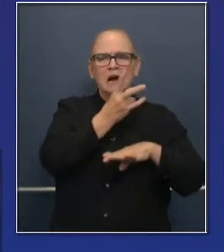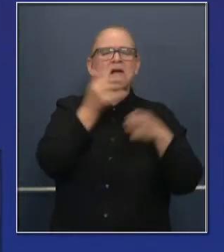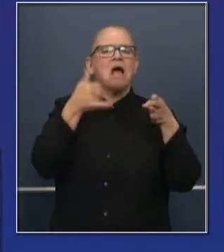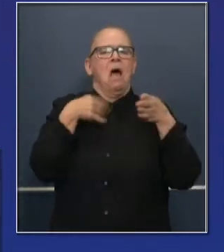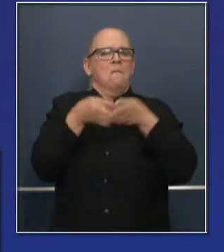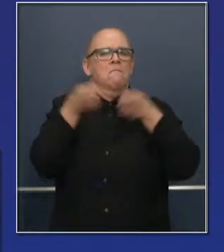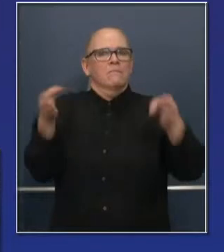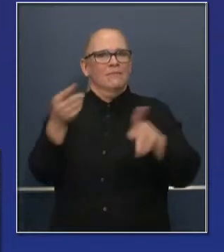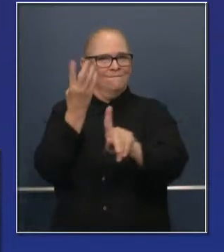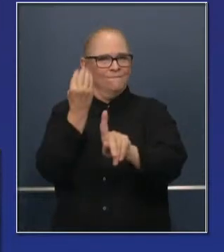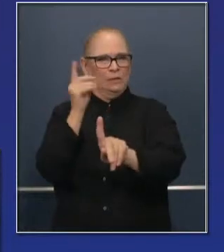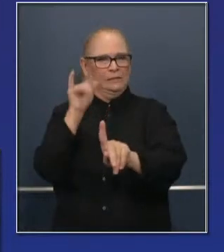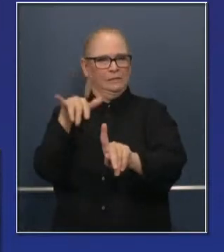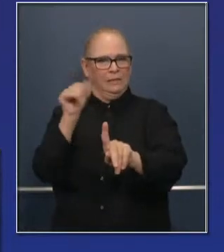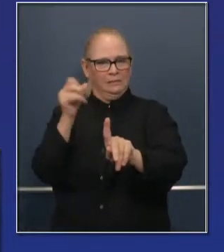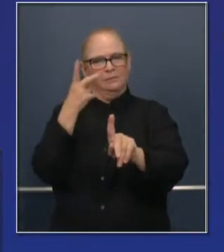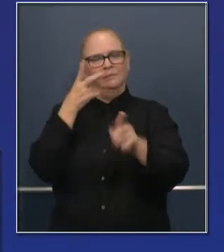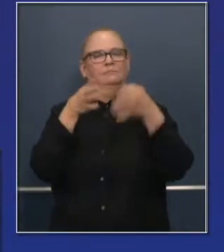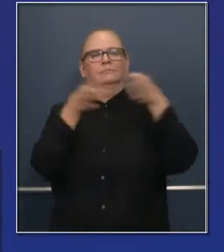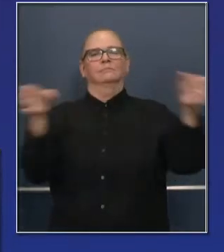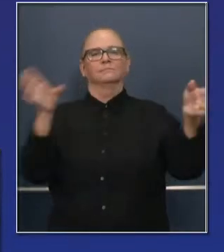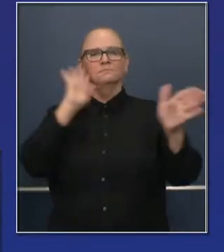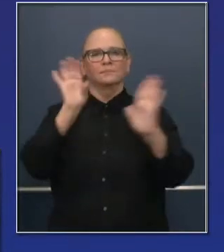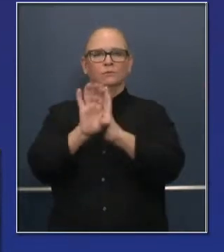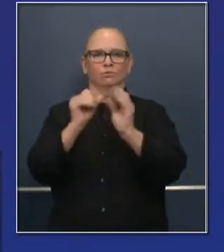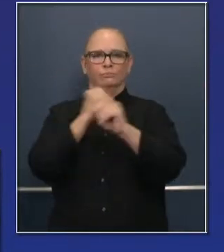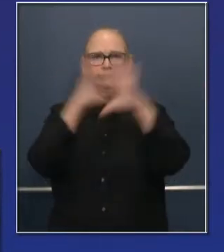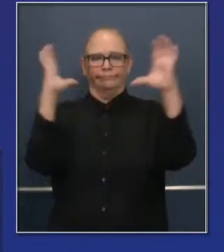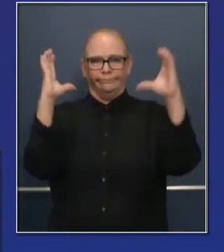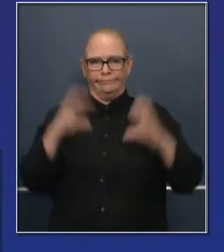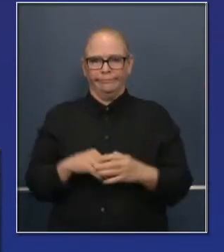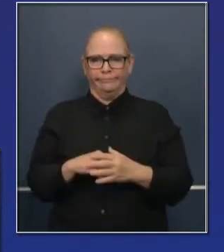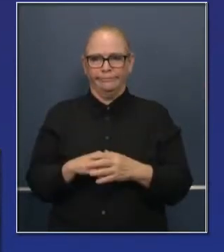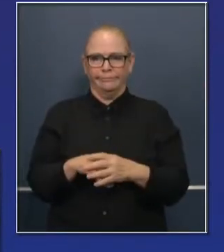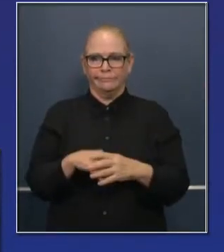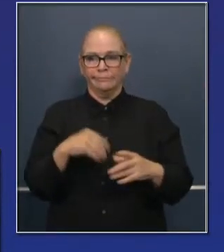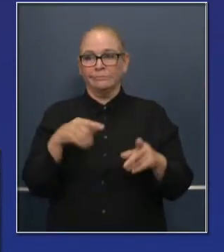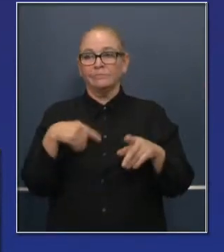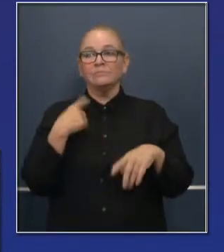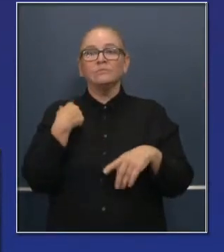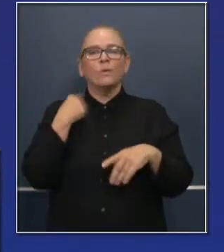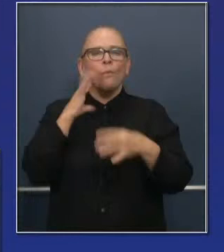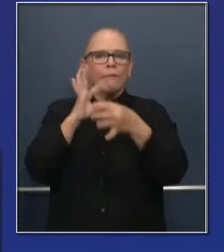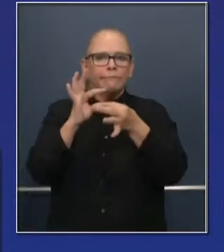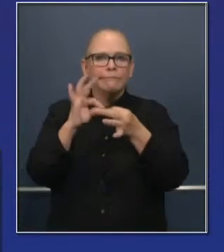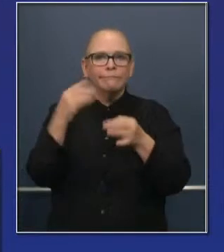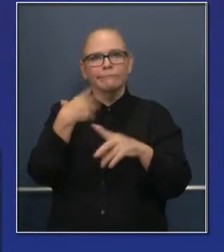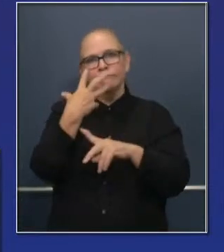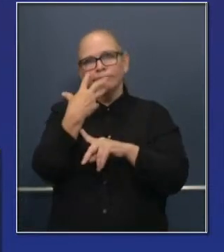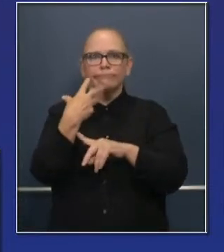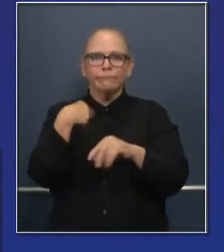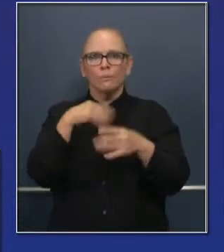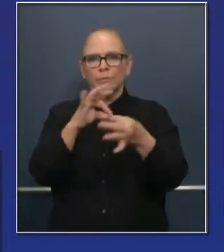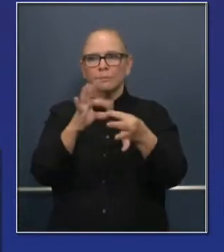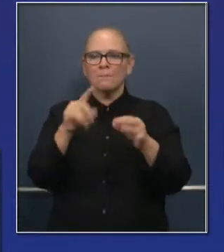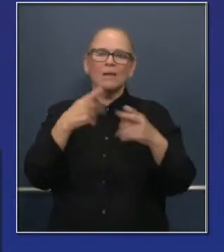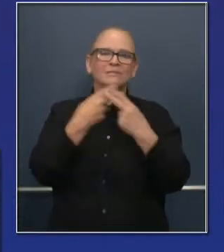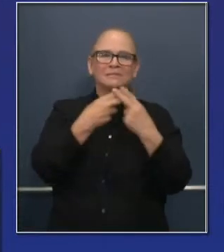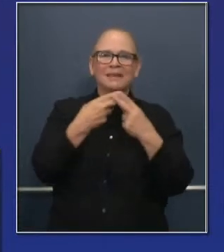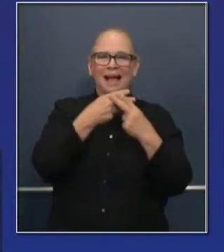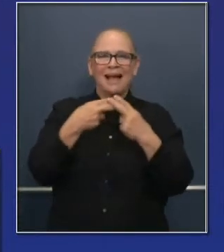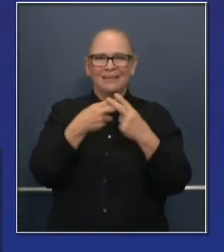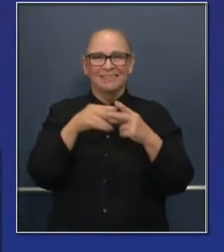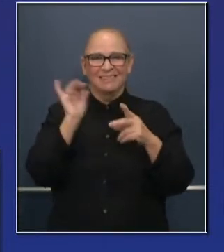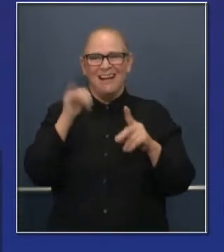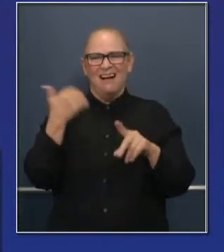with you, we made a presentation formally with you where I shared slides, which was on the